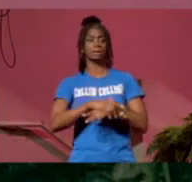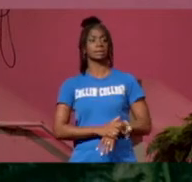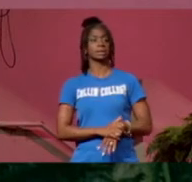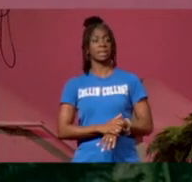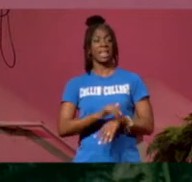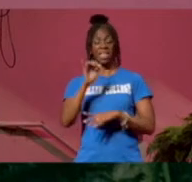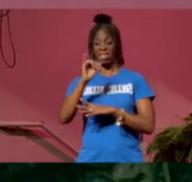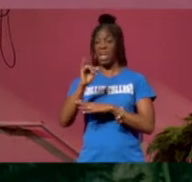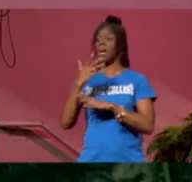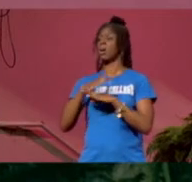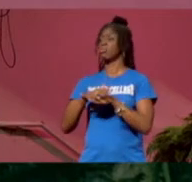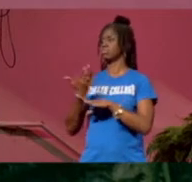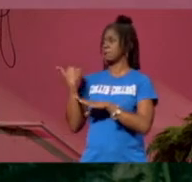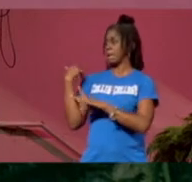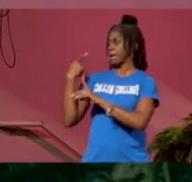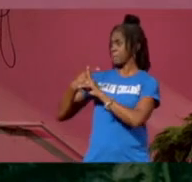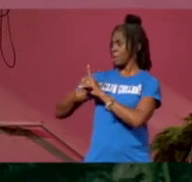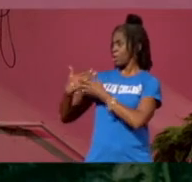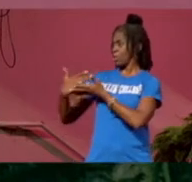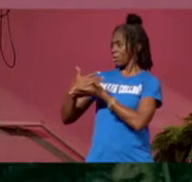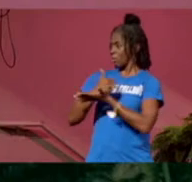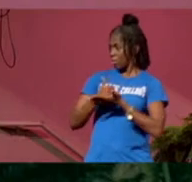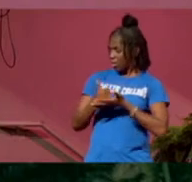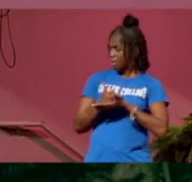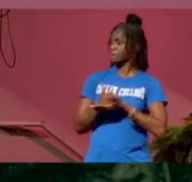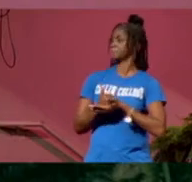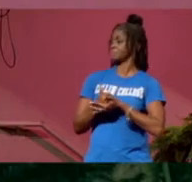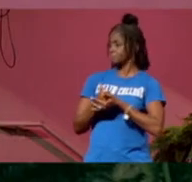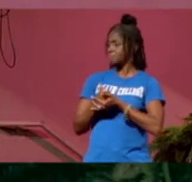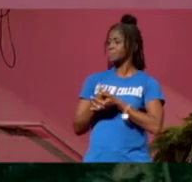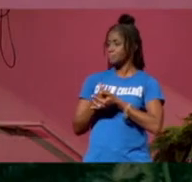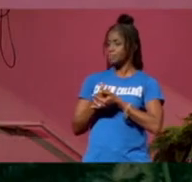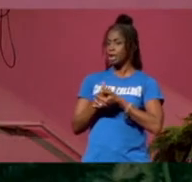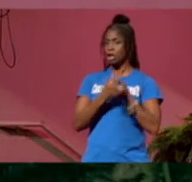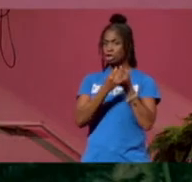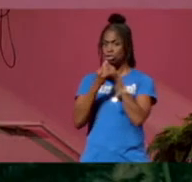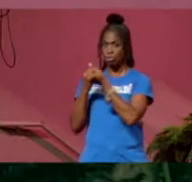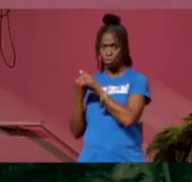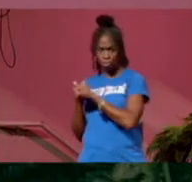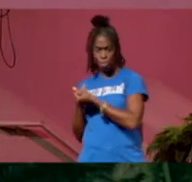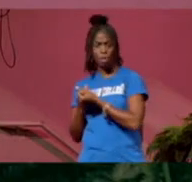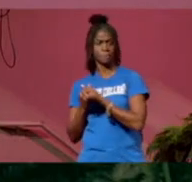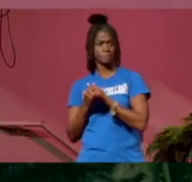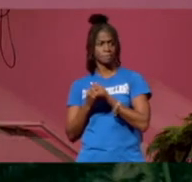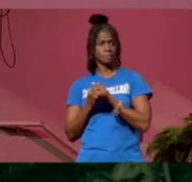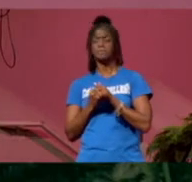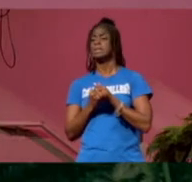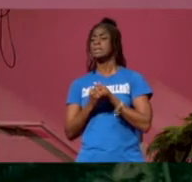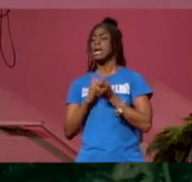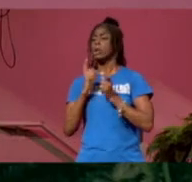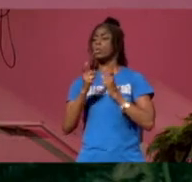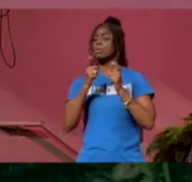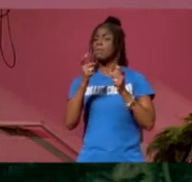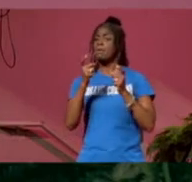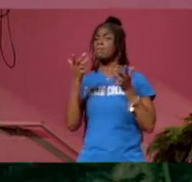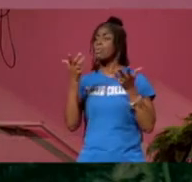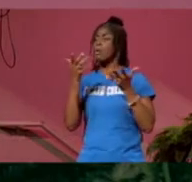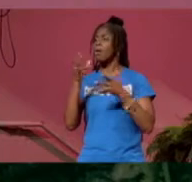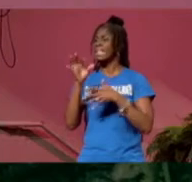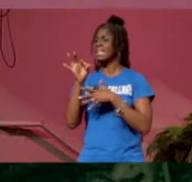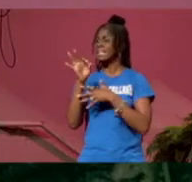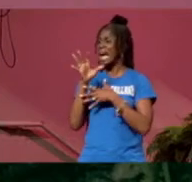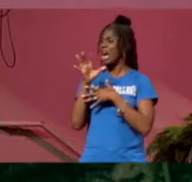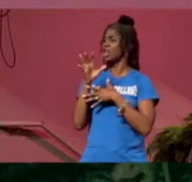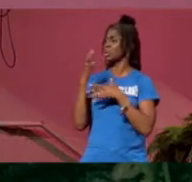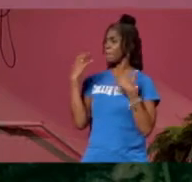back-to-school fair hosted by Faith Formula, your church supported an effort, and Glow, you tell me if this is right, well, we gave away 900 backpacks.